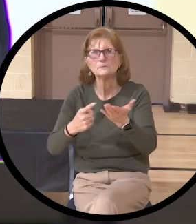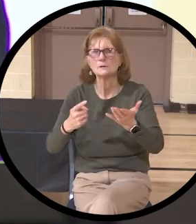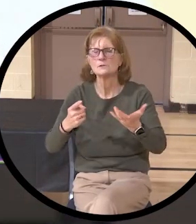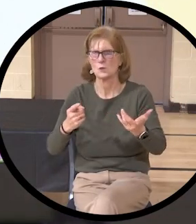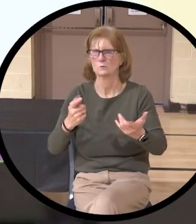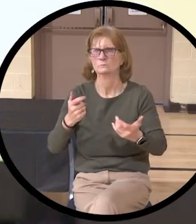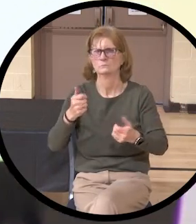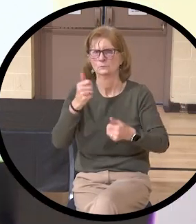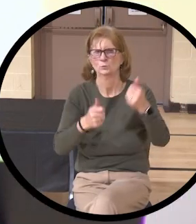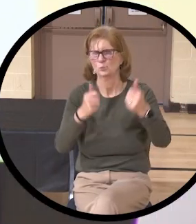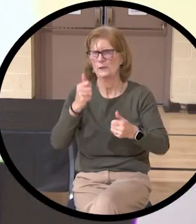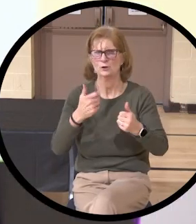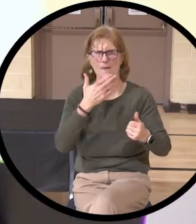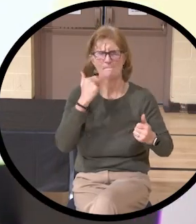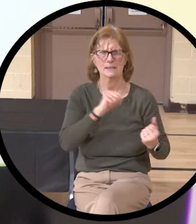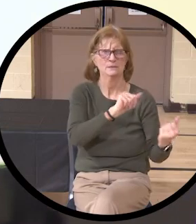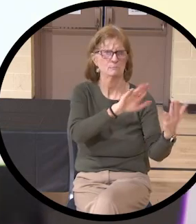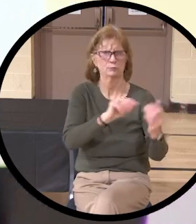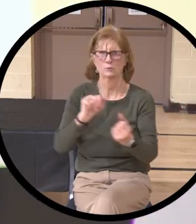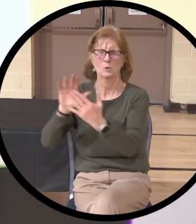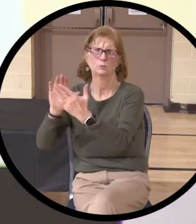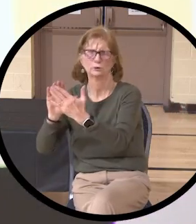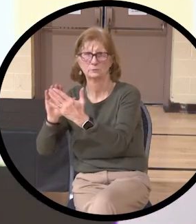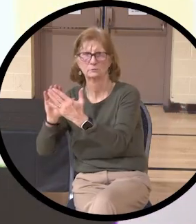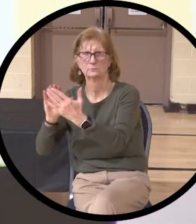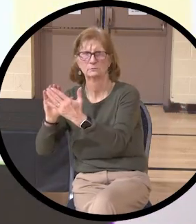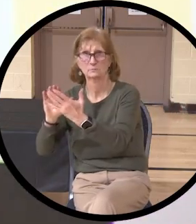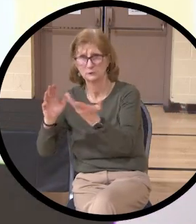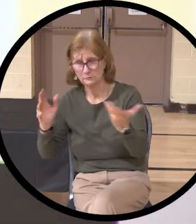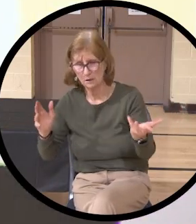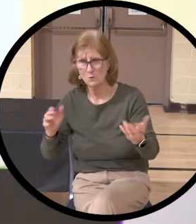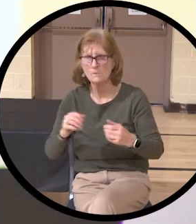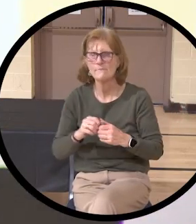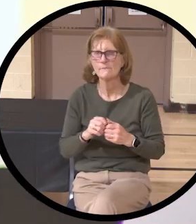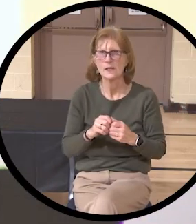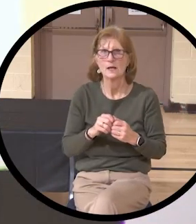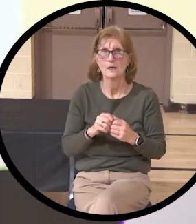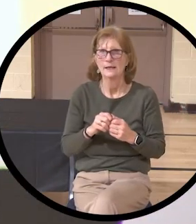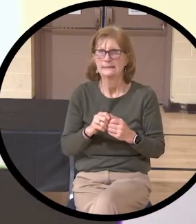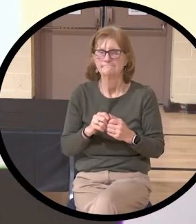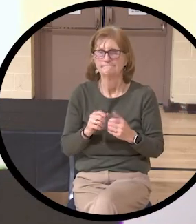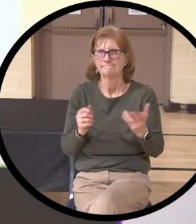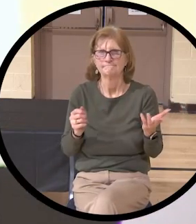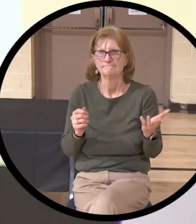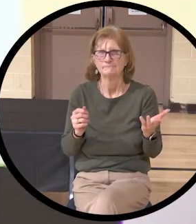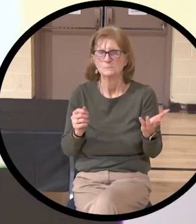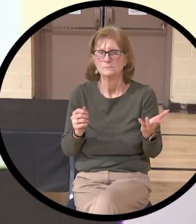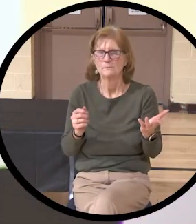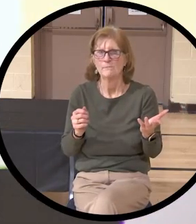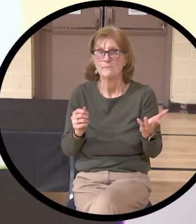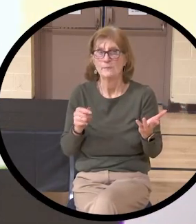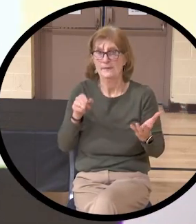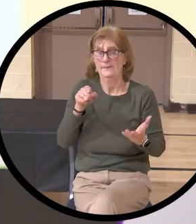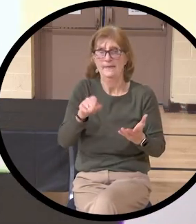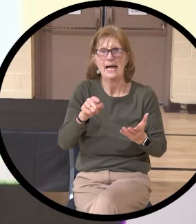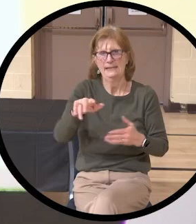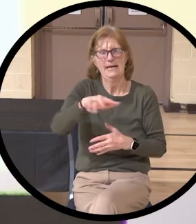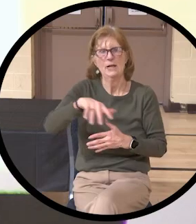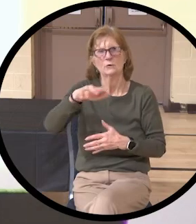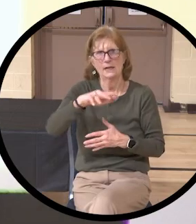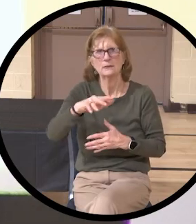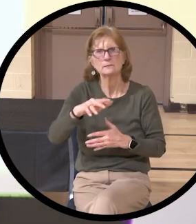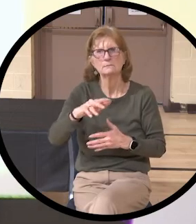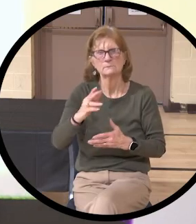outweighed the cons, I guess, in that example, because we just simply don't see a lot of turns at Euclid, and we don't